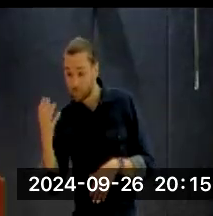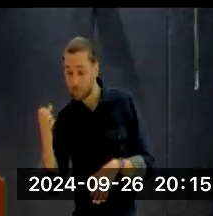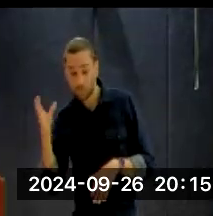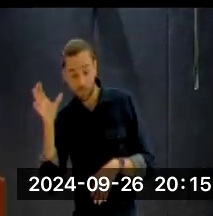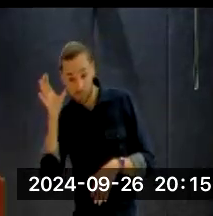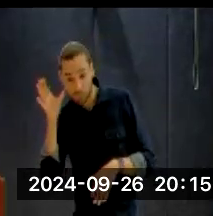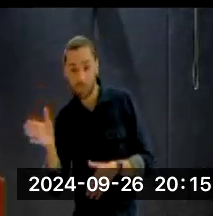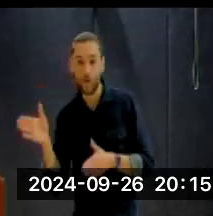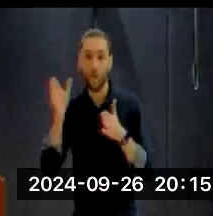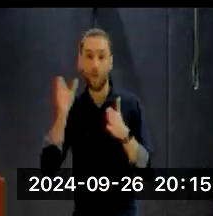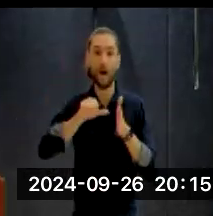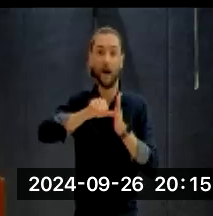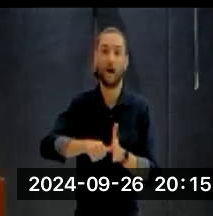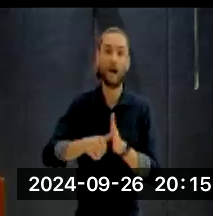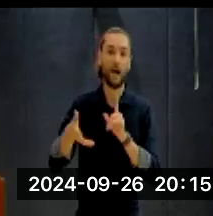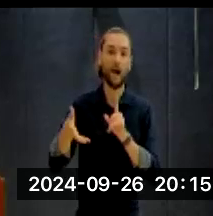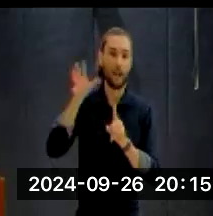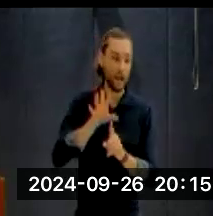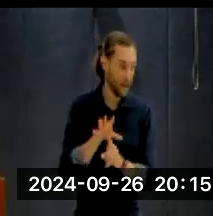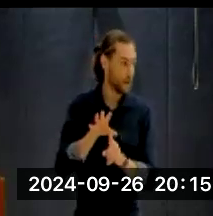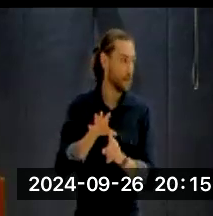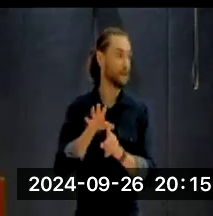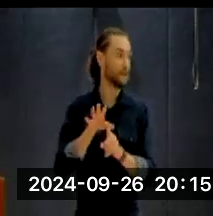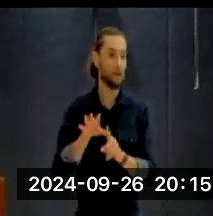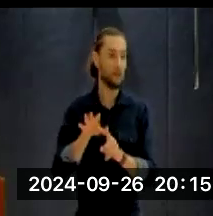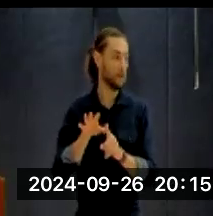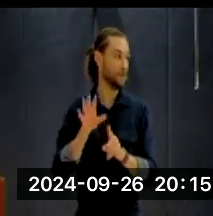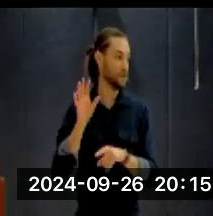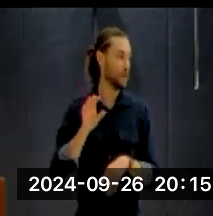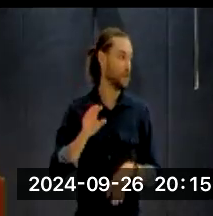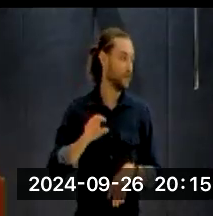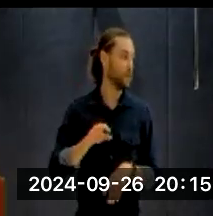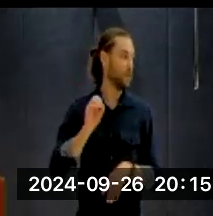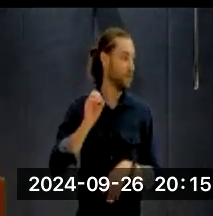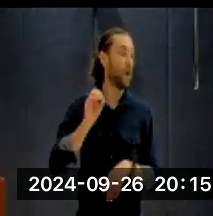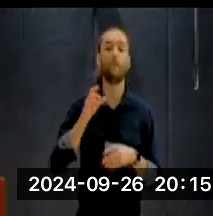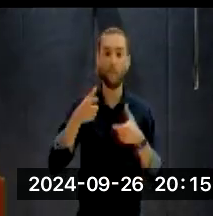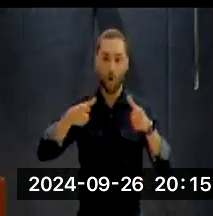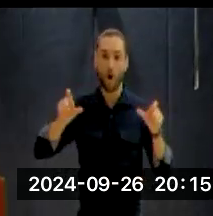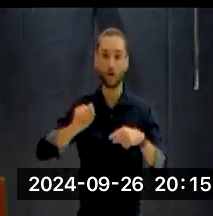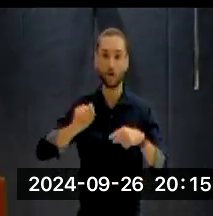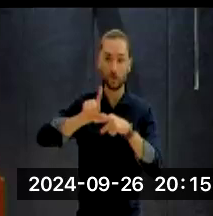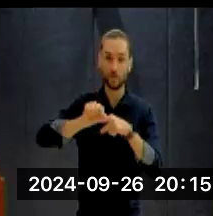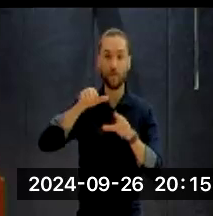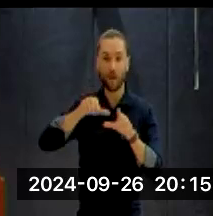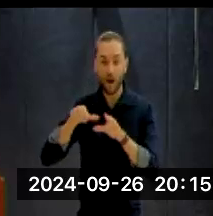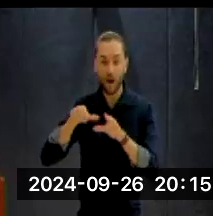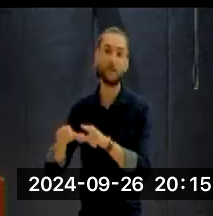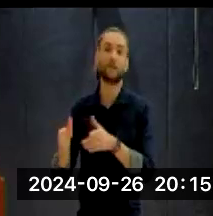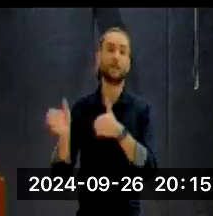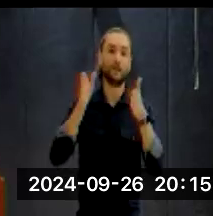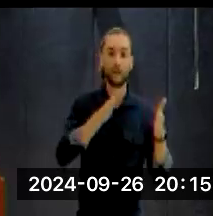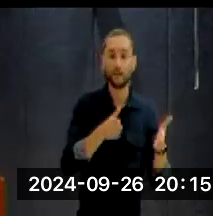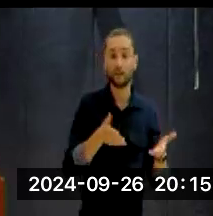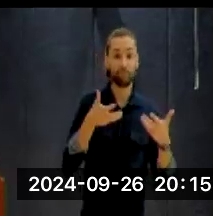highlight, large font, just a search engine that may be more sensitive to a diverse